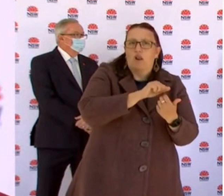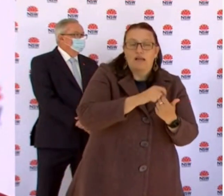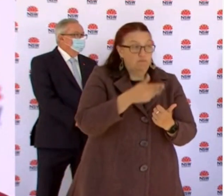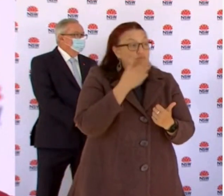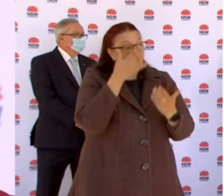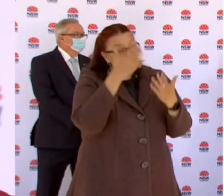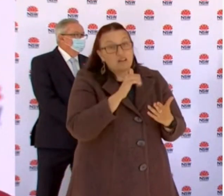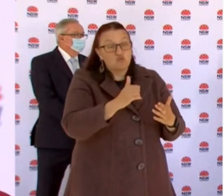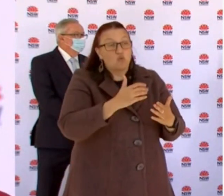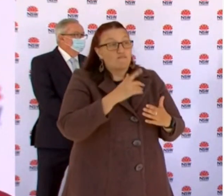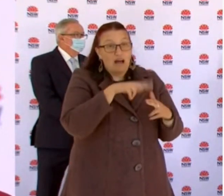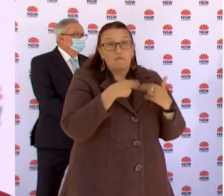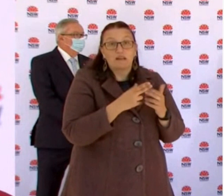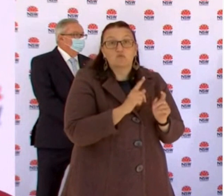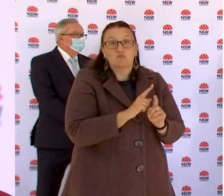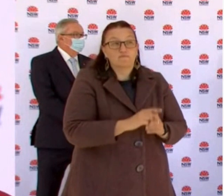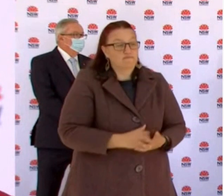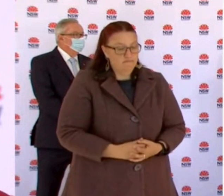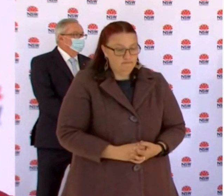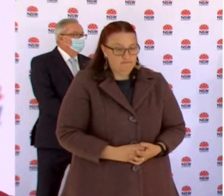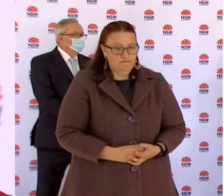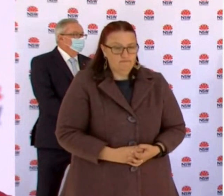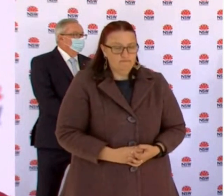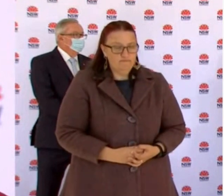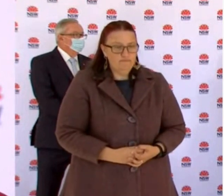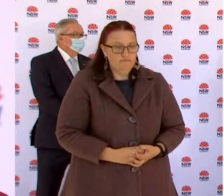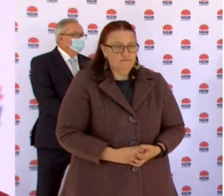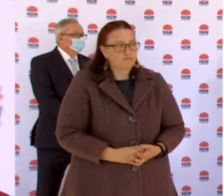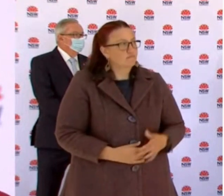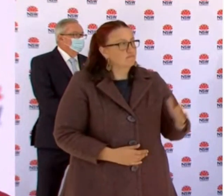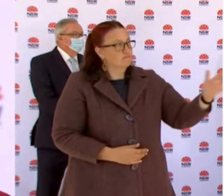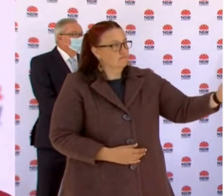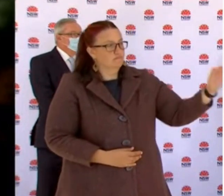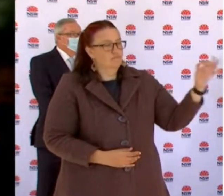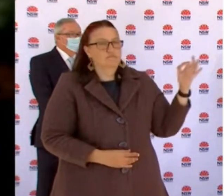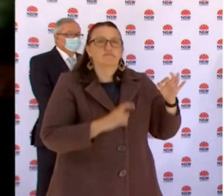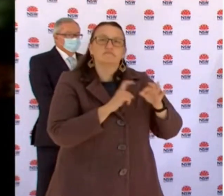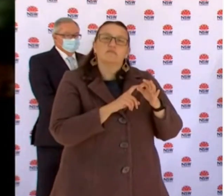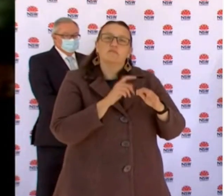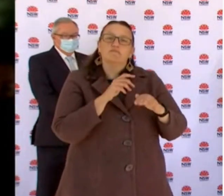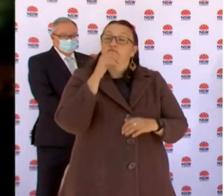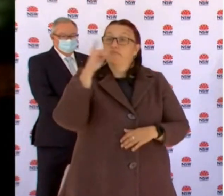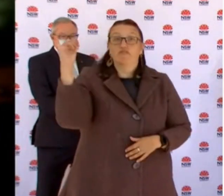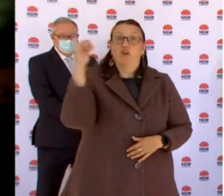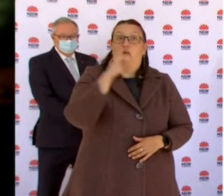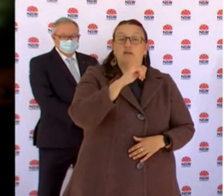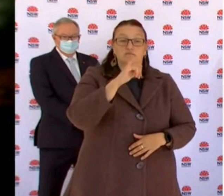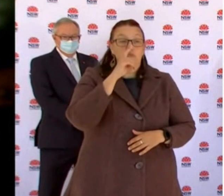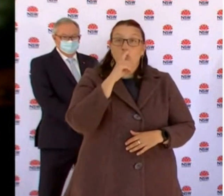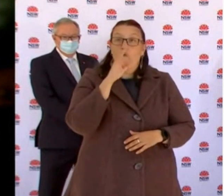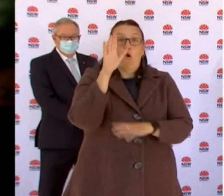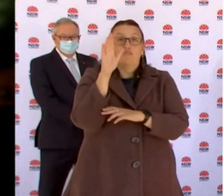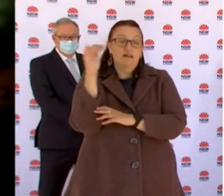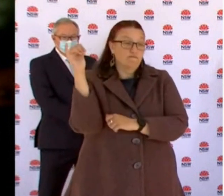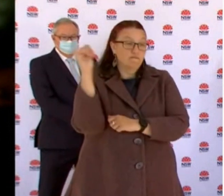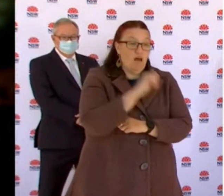make that plea strongly enough. Premier, just in regards to the flight cap that was announced by National Cabinet on Friday, could New South Wales